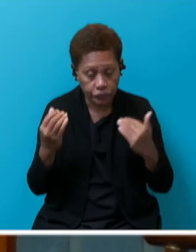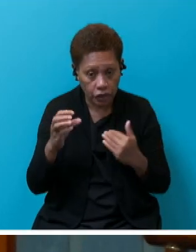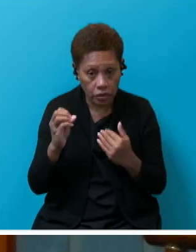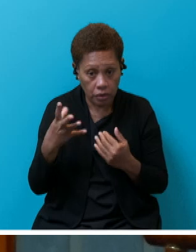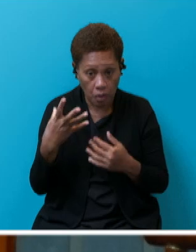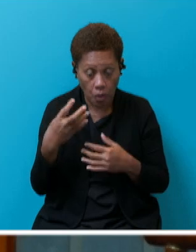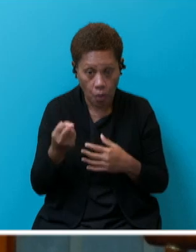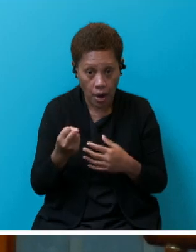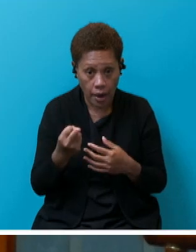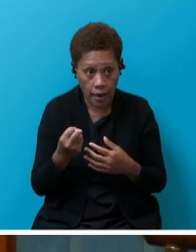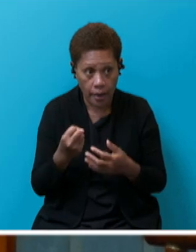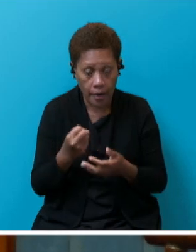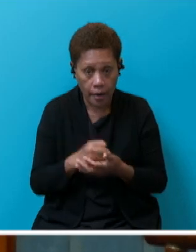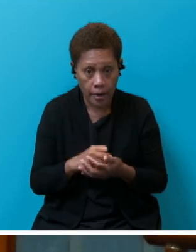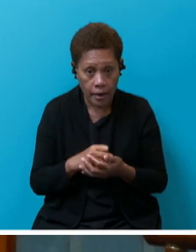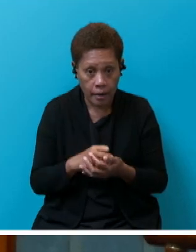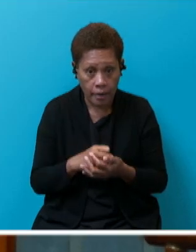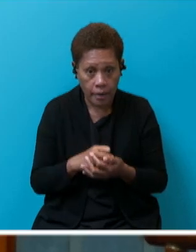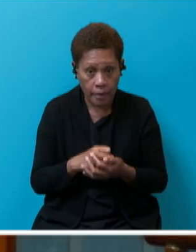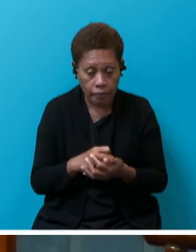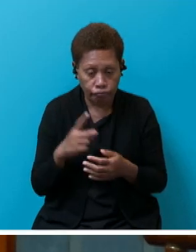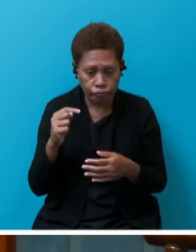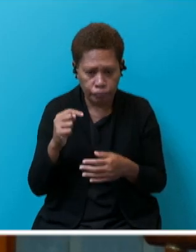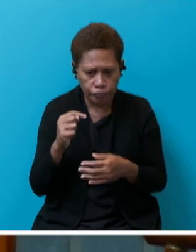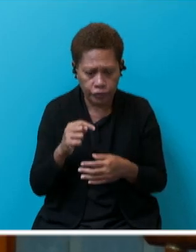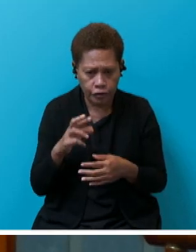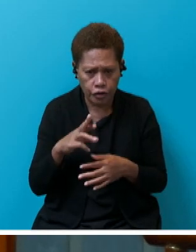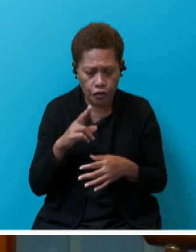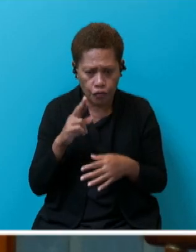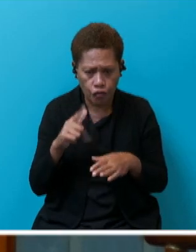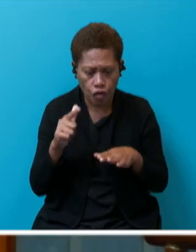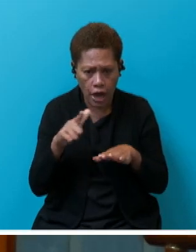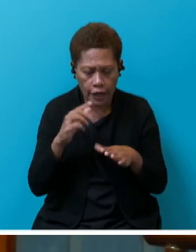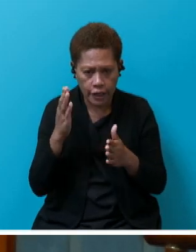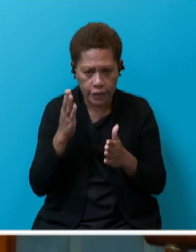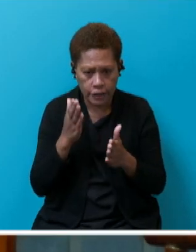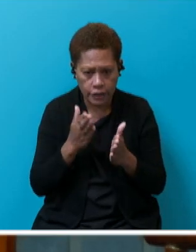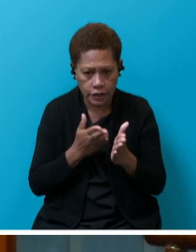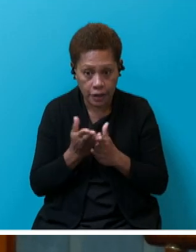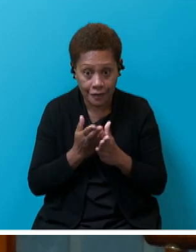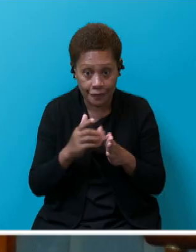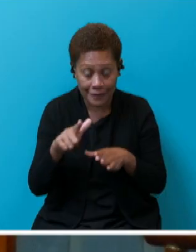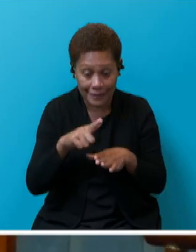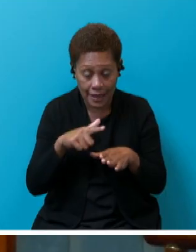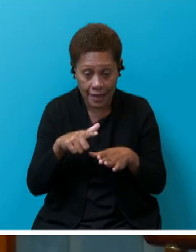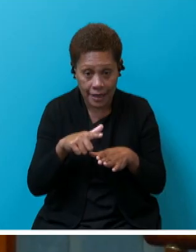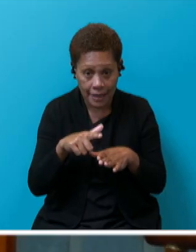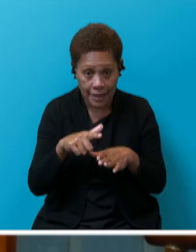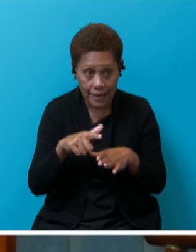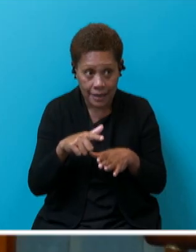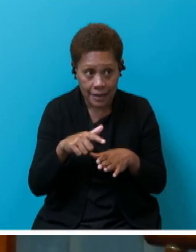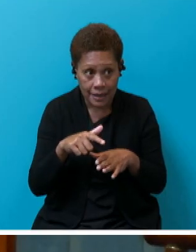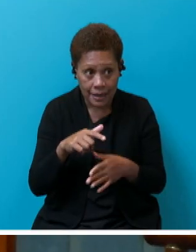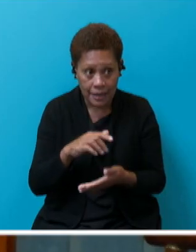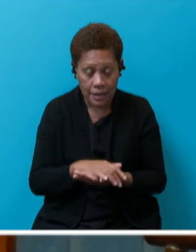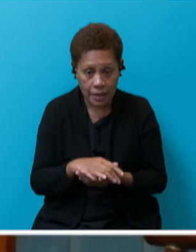crowdfunding, which is a peer-to-peer lending platform service that matches lenders, eligible